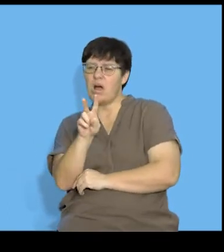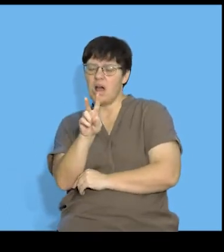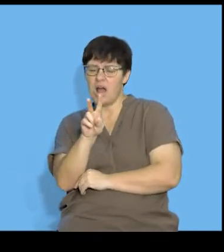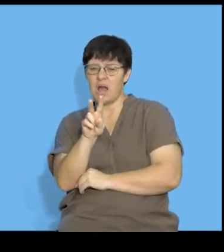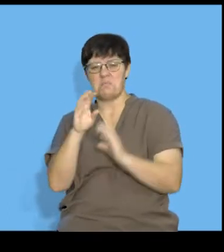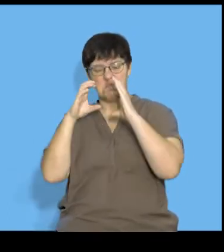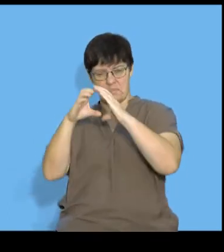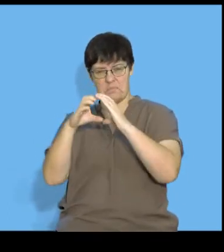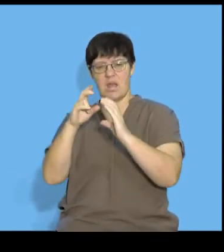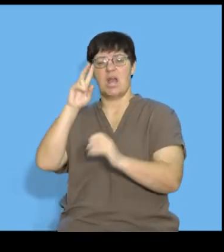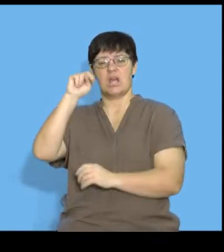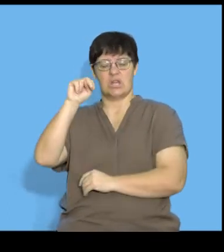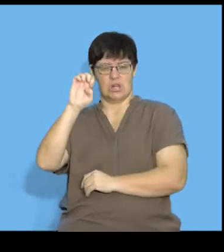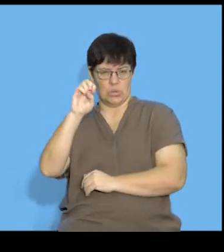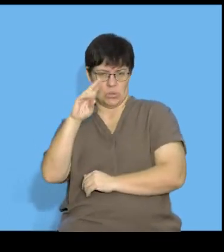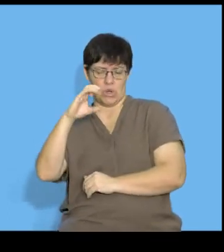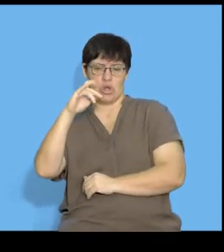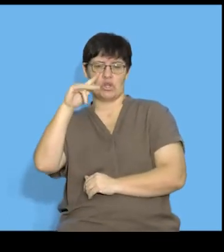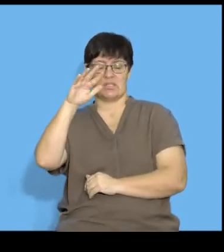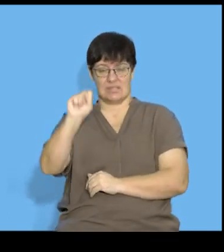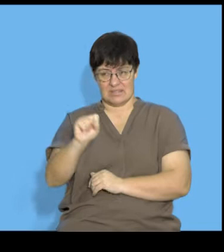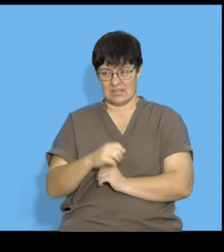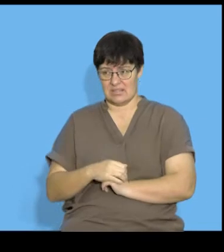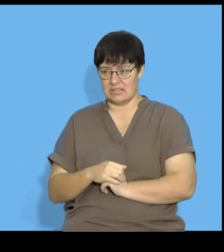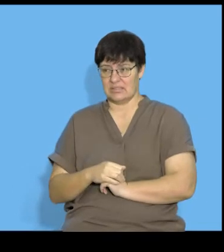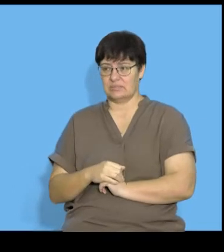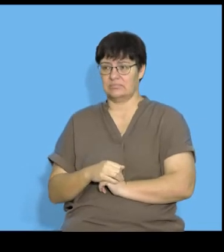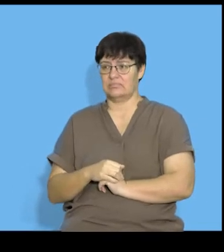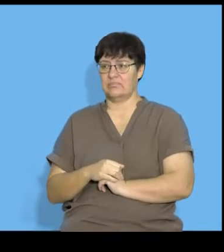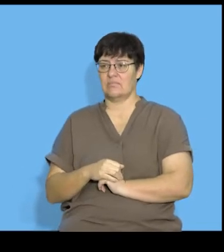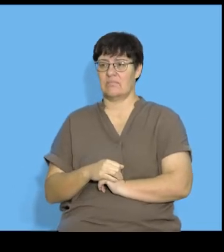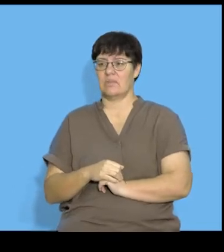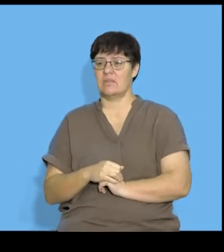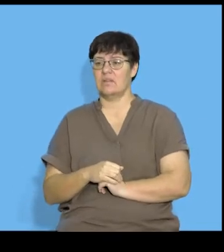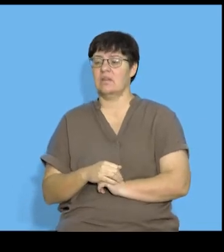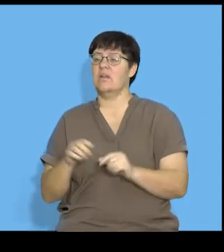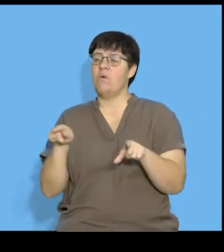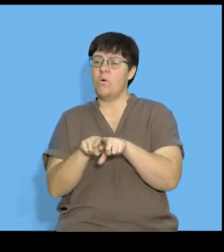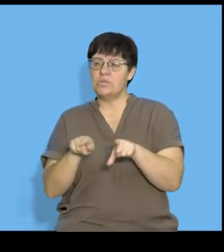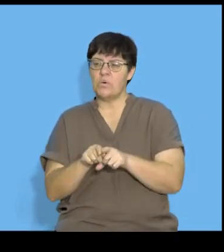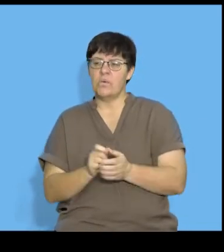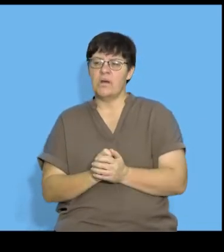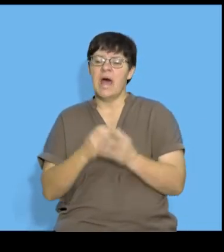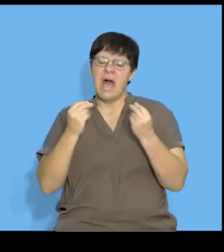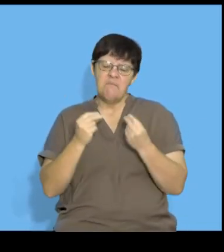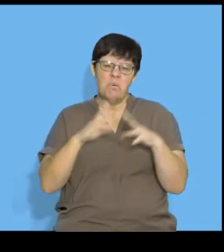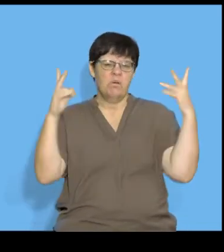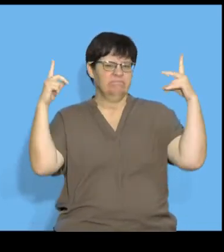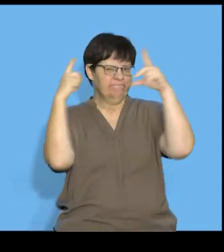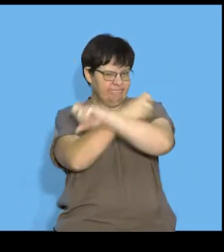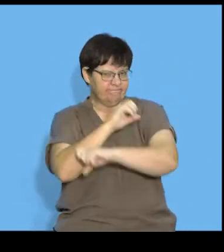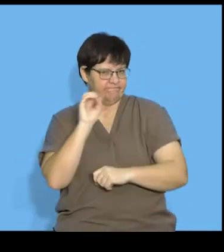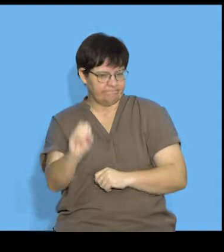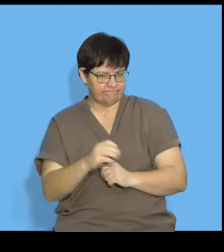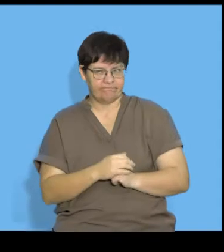definite nucleus, right? That's what eukaryotic means. And also, because it's a little more complex, we're